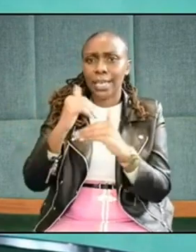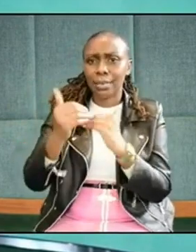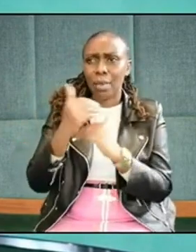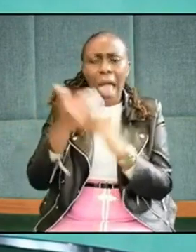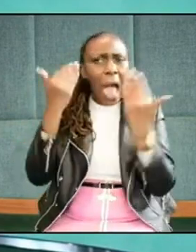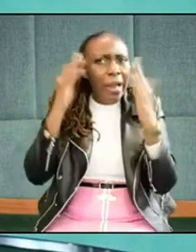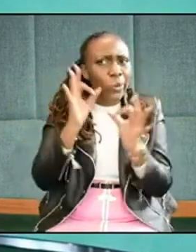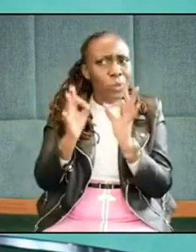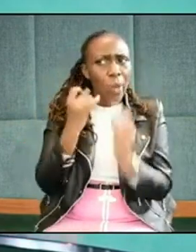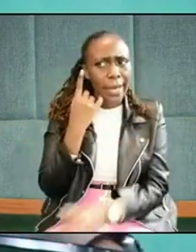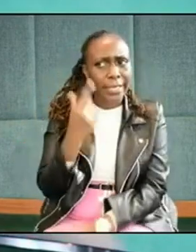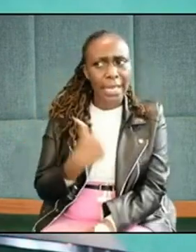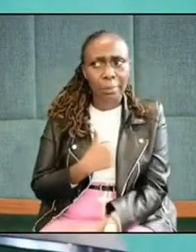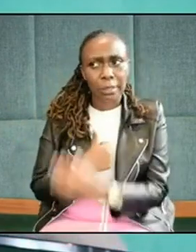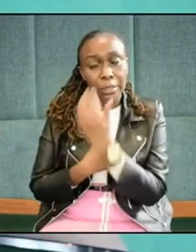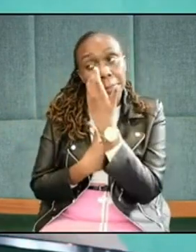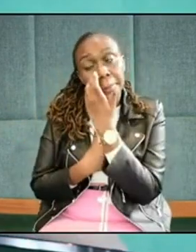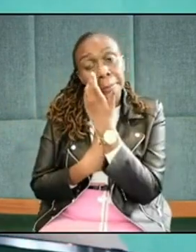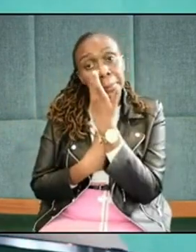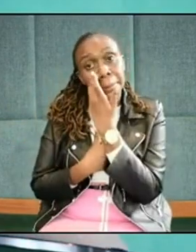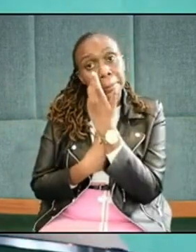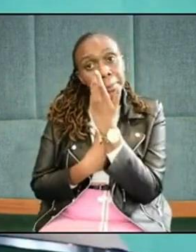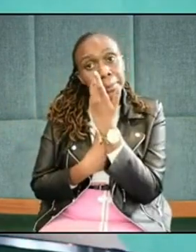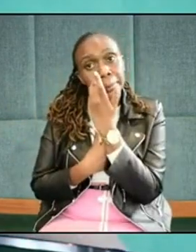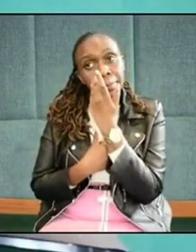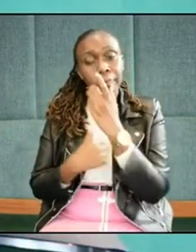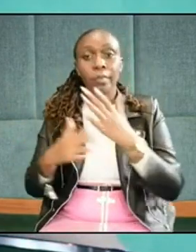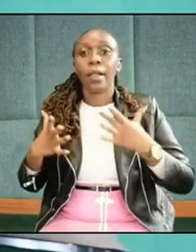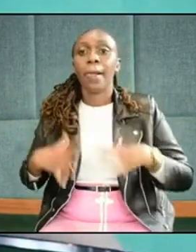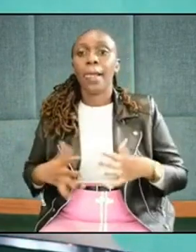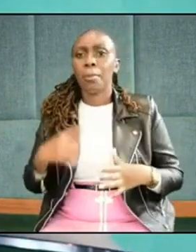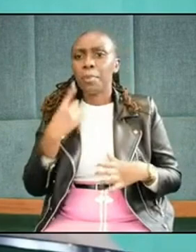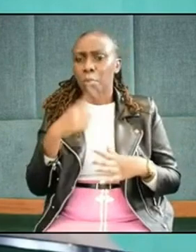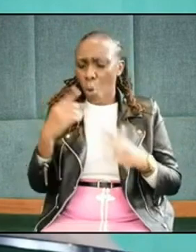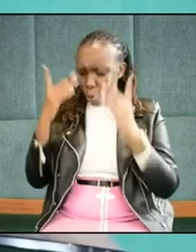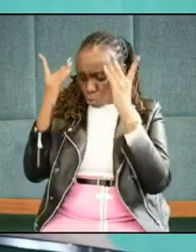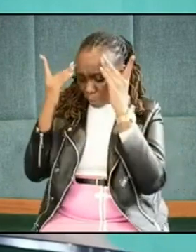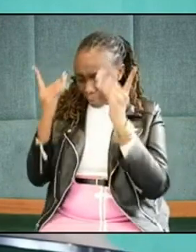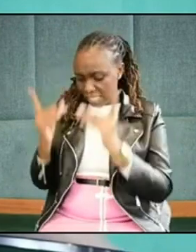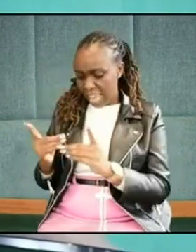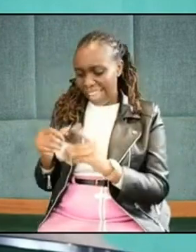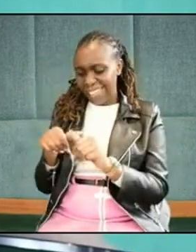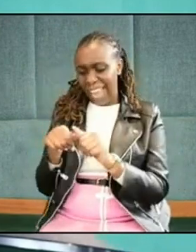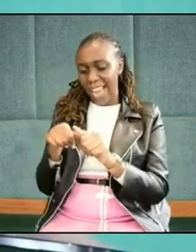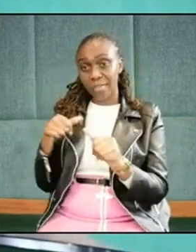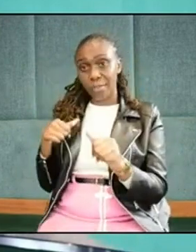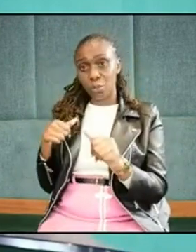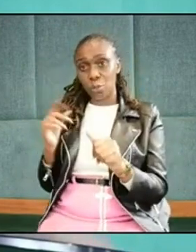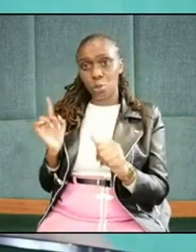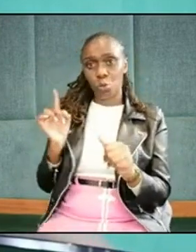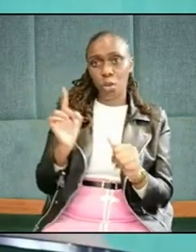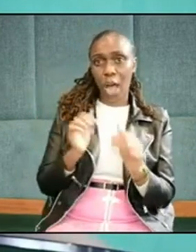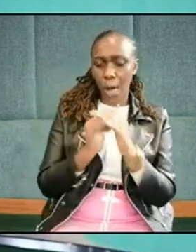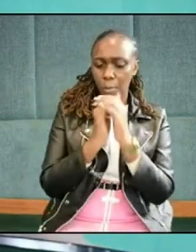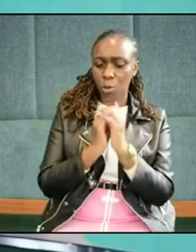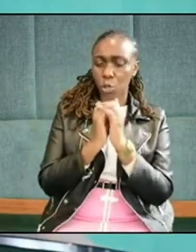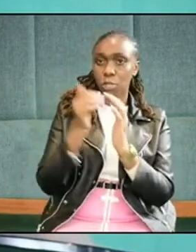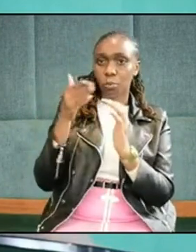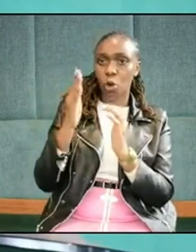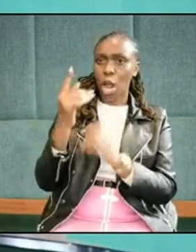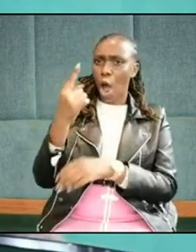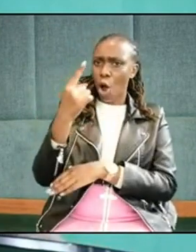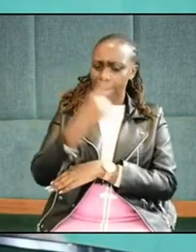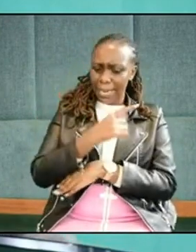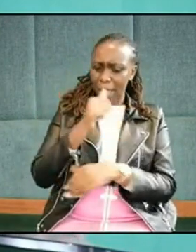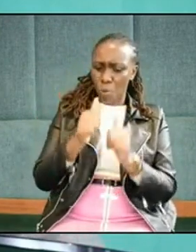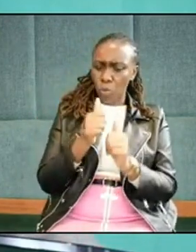know if you are following me. Those who decide and refuse to come and worship God on the day that